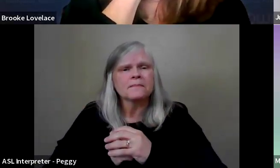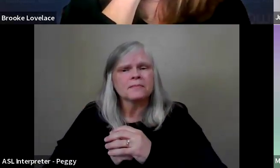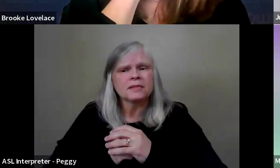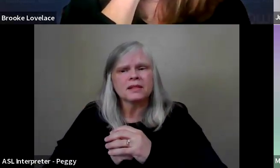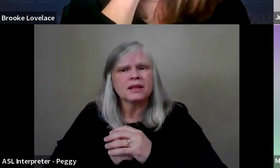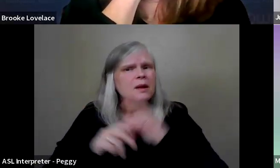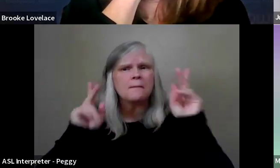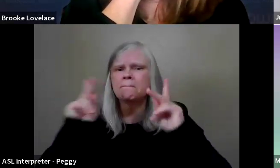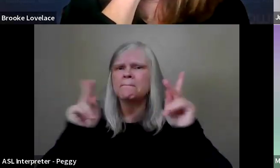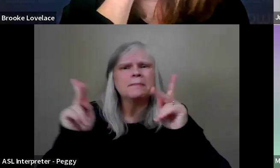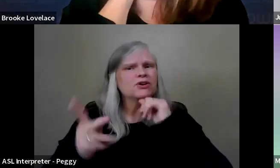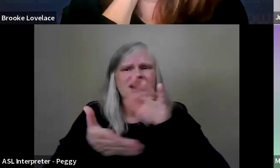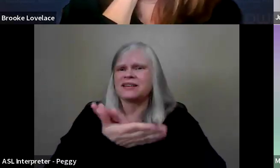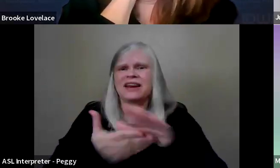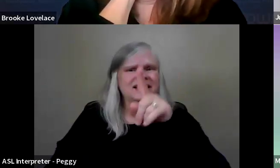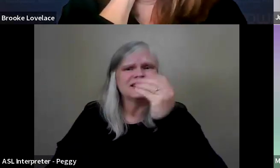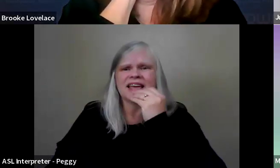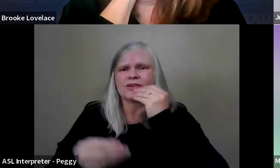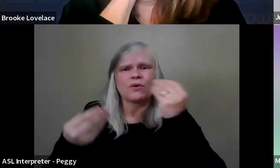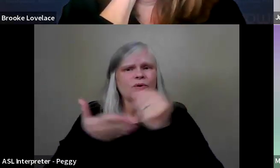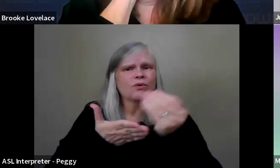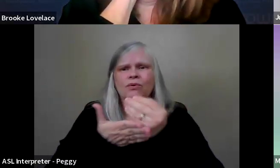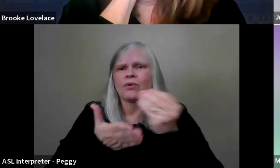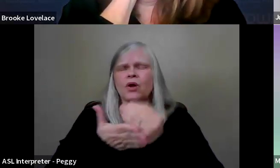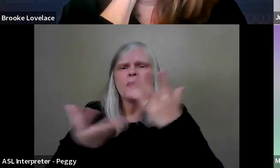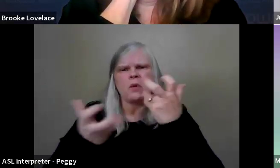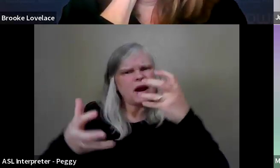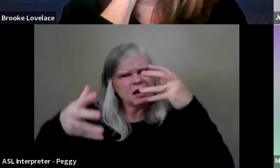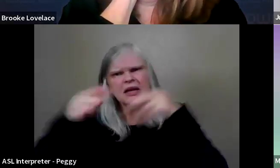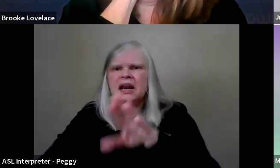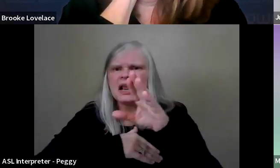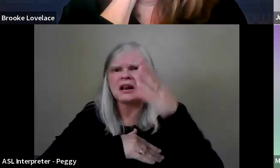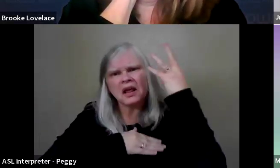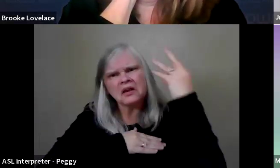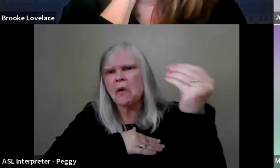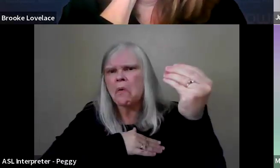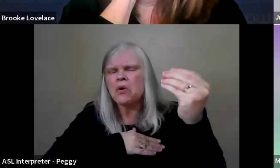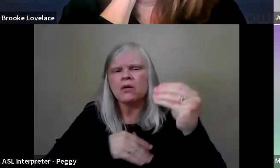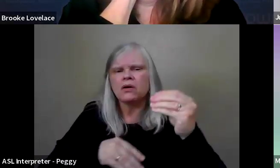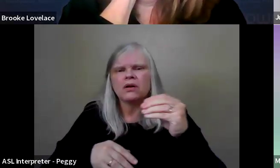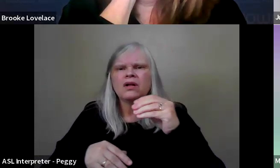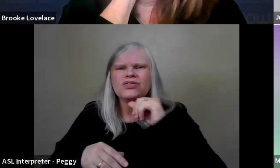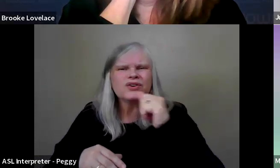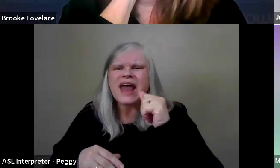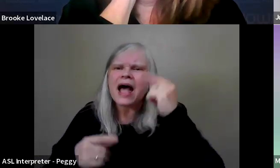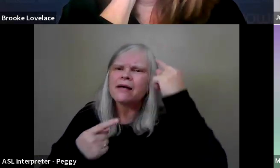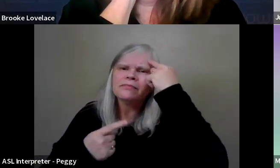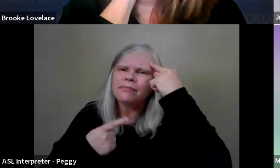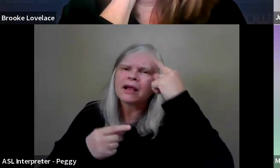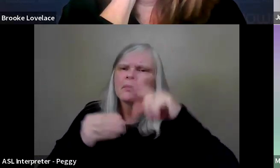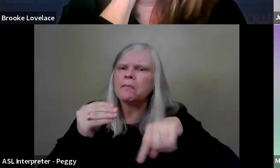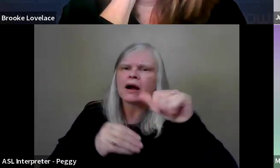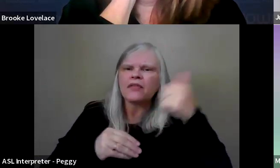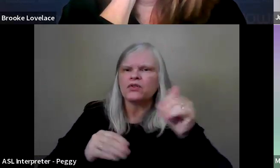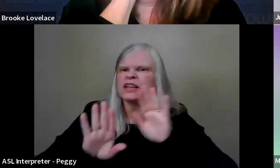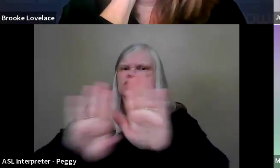people aren't nice at the grocery store. They just want to get in and go, and they not very thoughtful or kind. They're just pushing